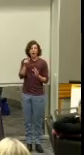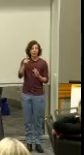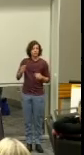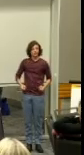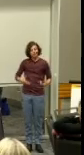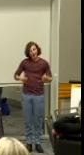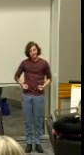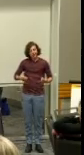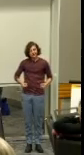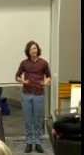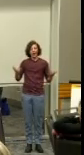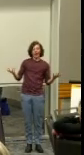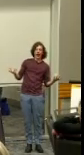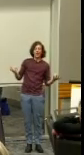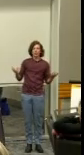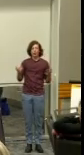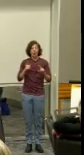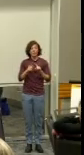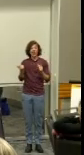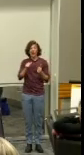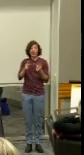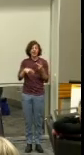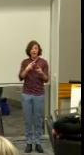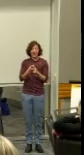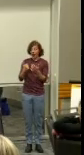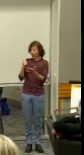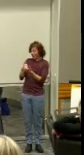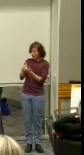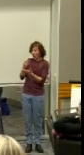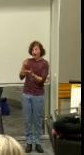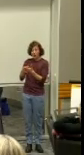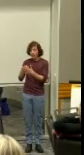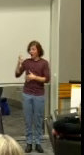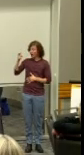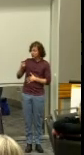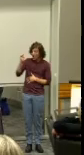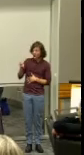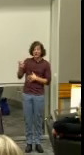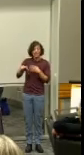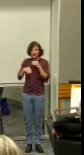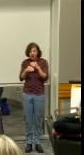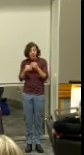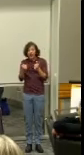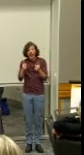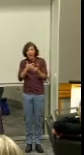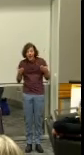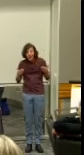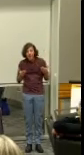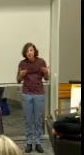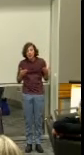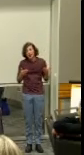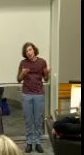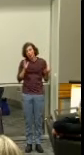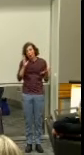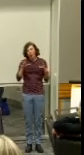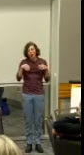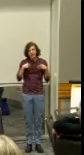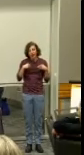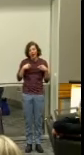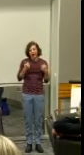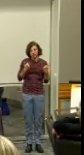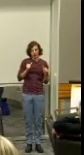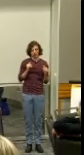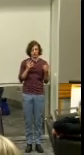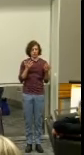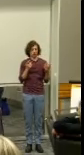But anywhere where I can get subsidies that will enable lower AMI for other folks, that's sort of where we're sort of trying to manage